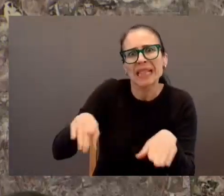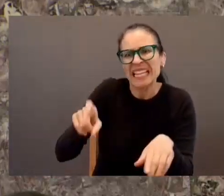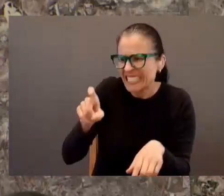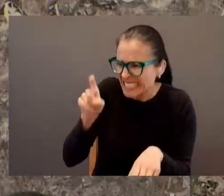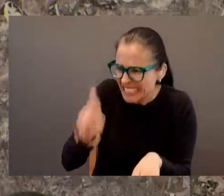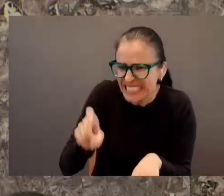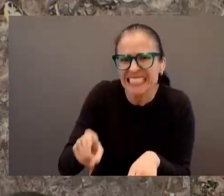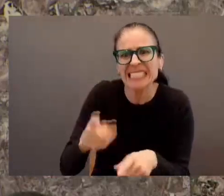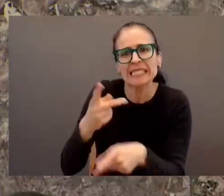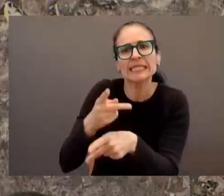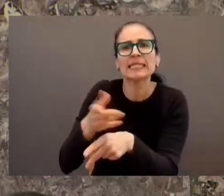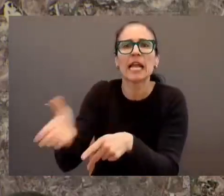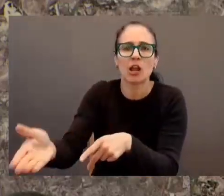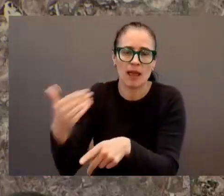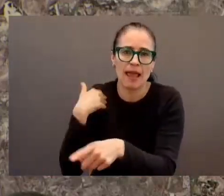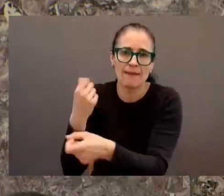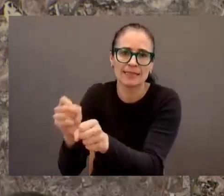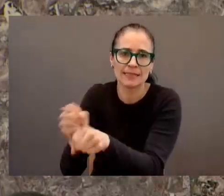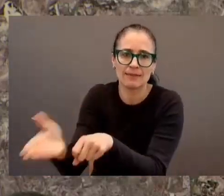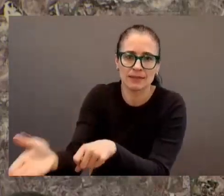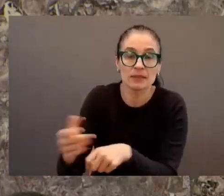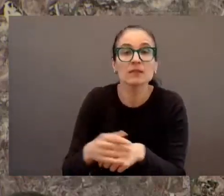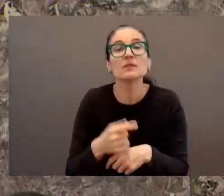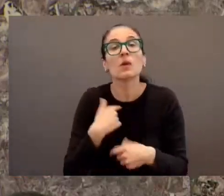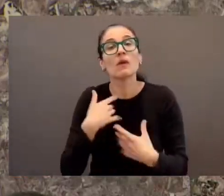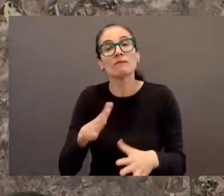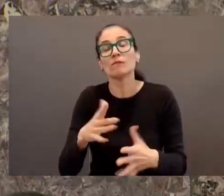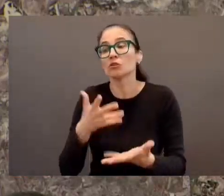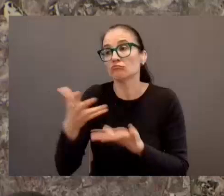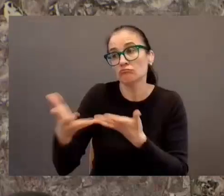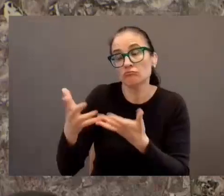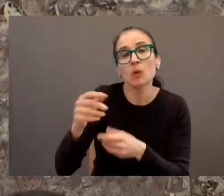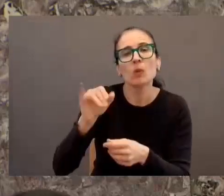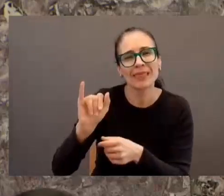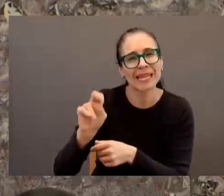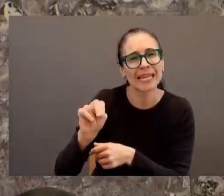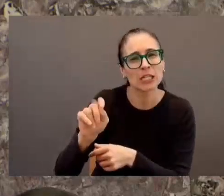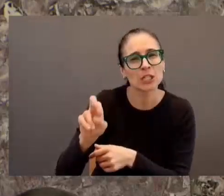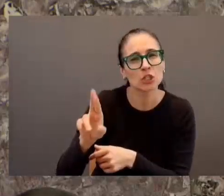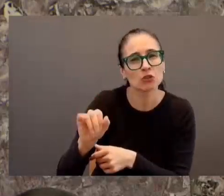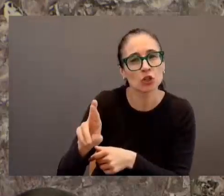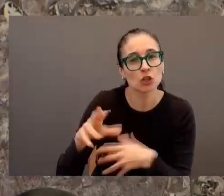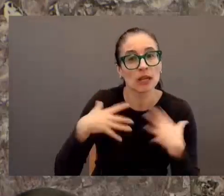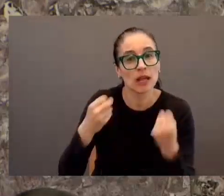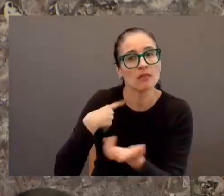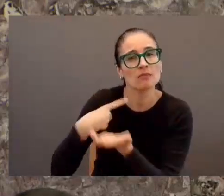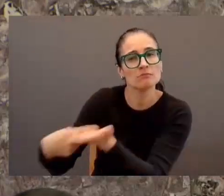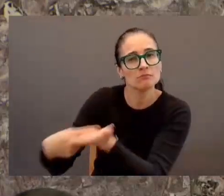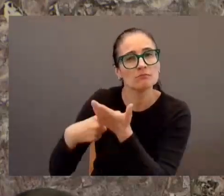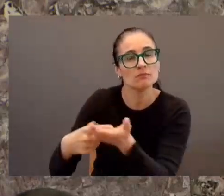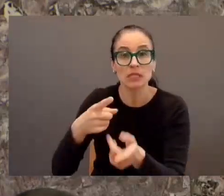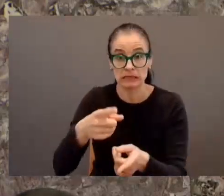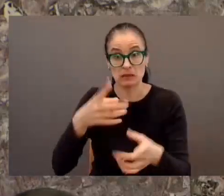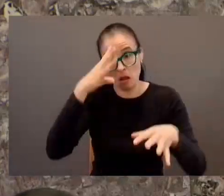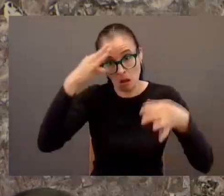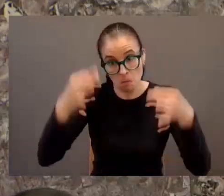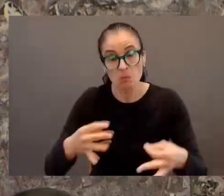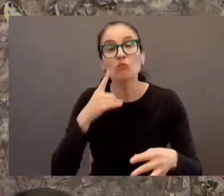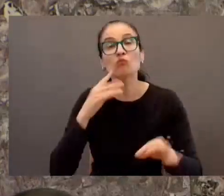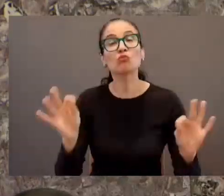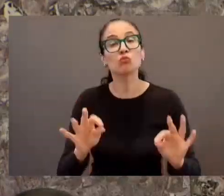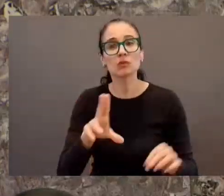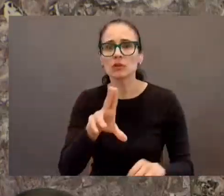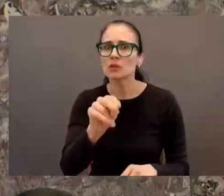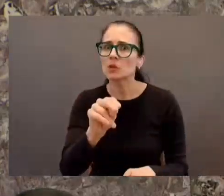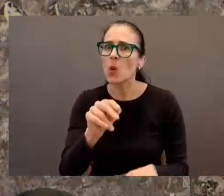to Interior Health. I know that this decision wasn't taken lightly. They do have a shortage of pediatricians inside the hospital